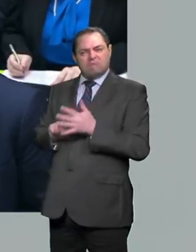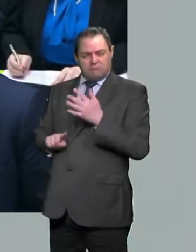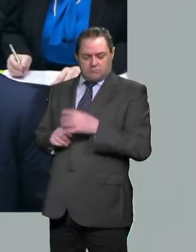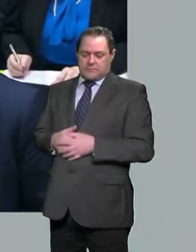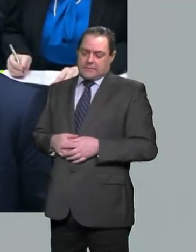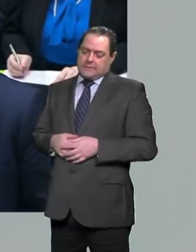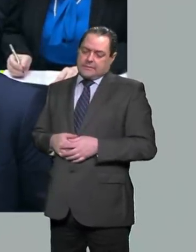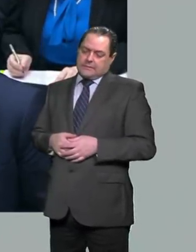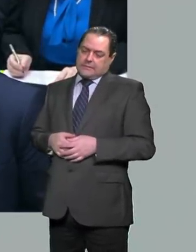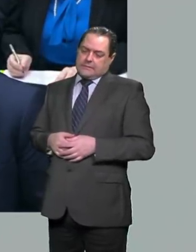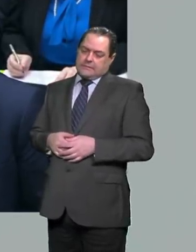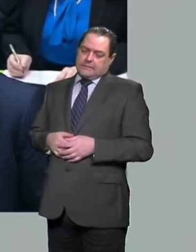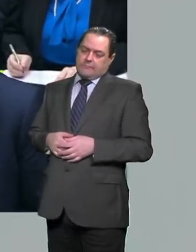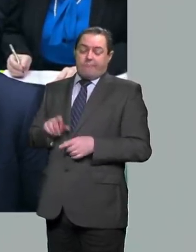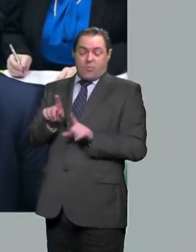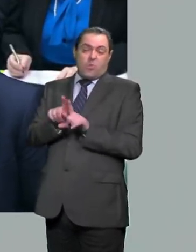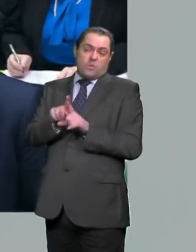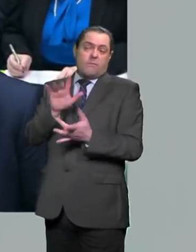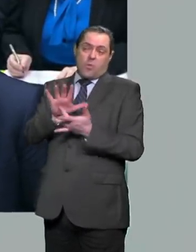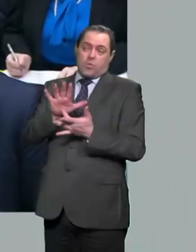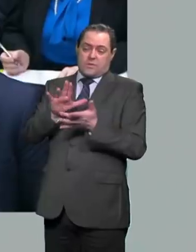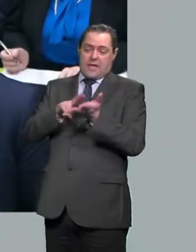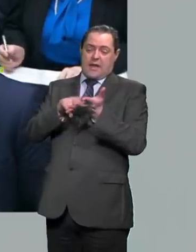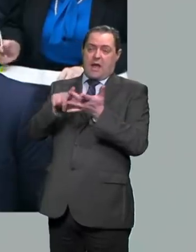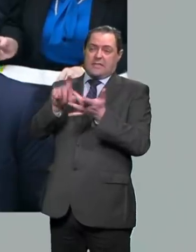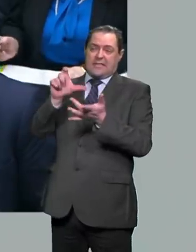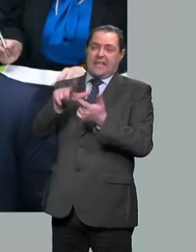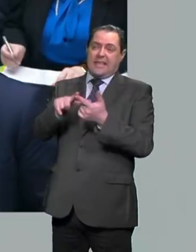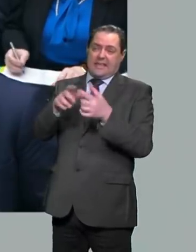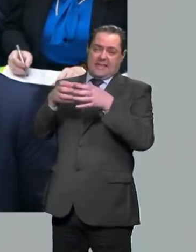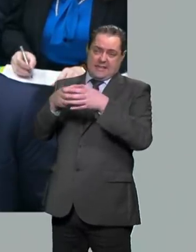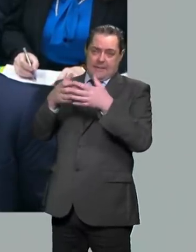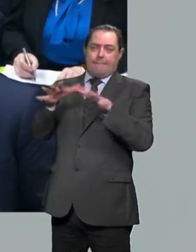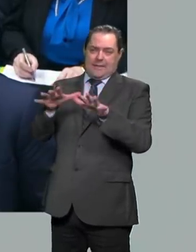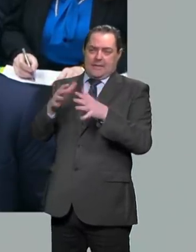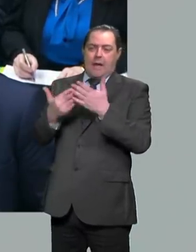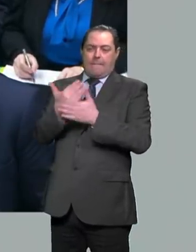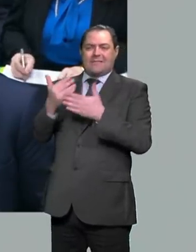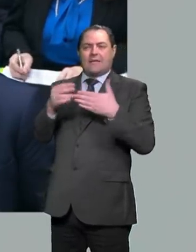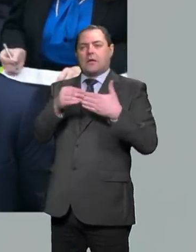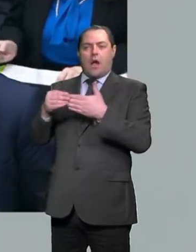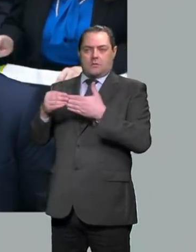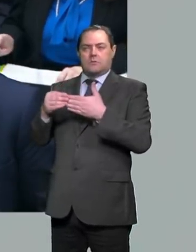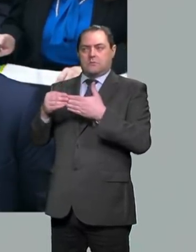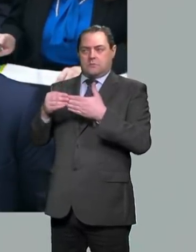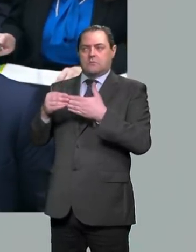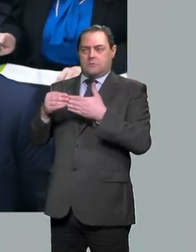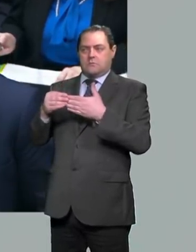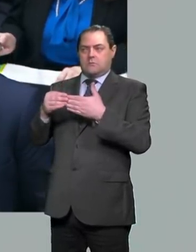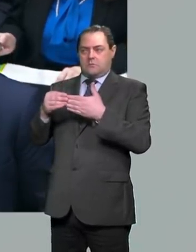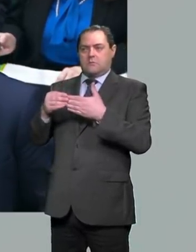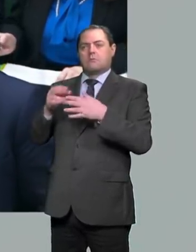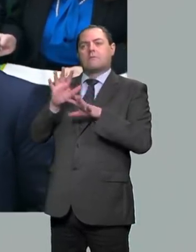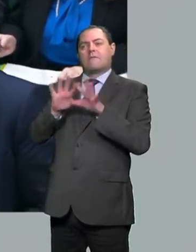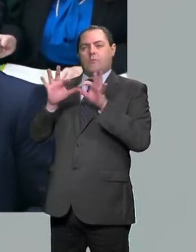also important that NICE has not only updated its guidance on referring childhood cancers in February February